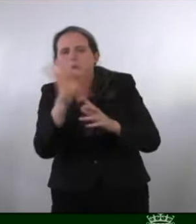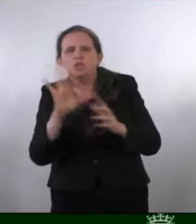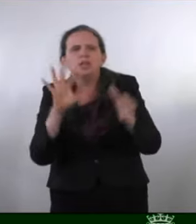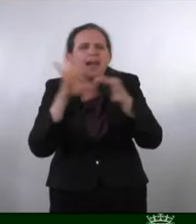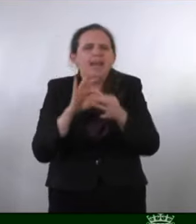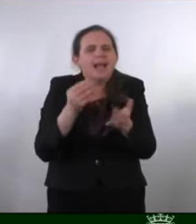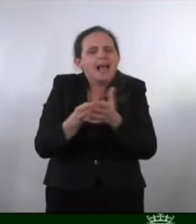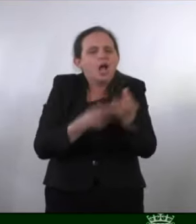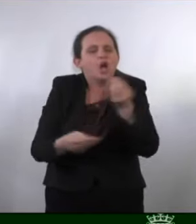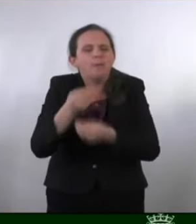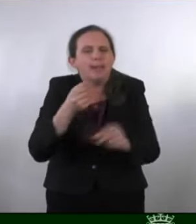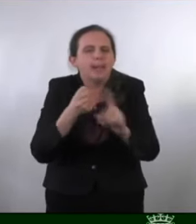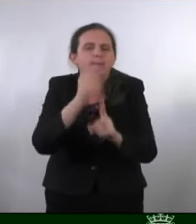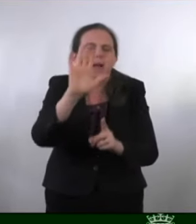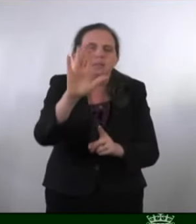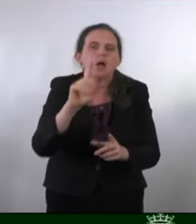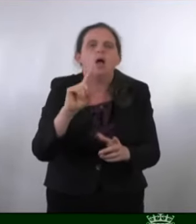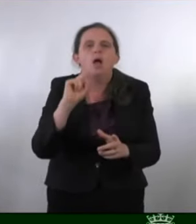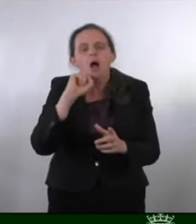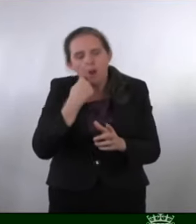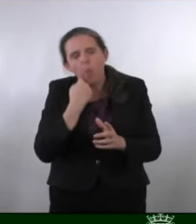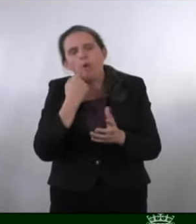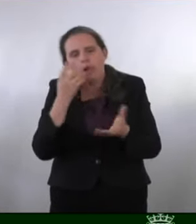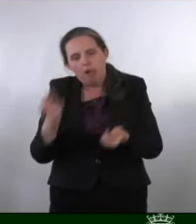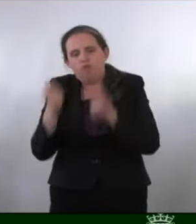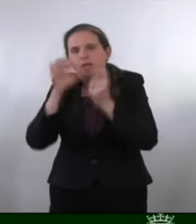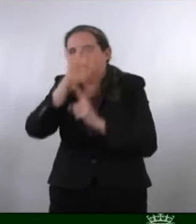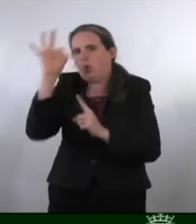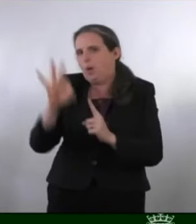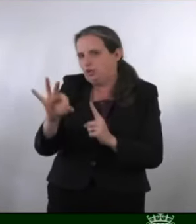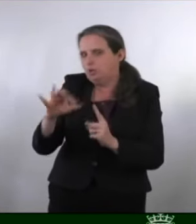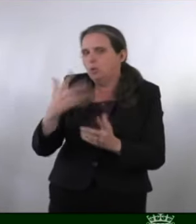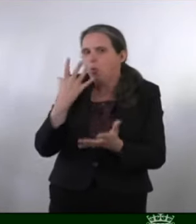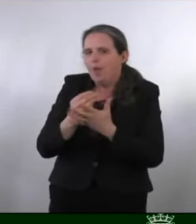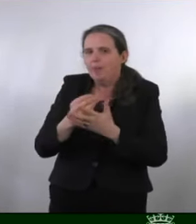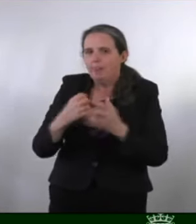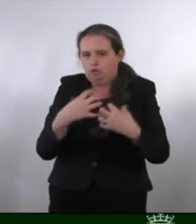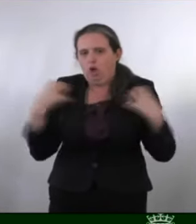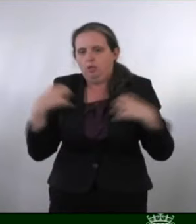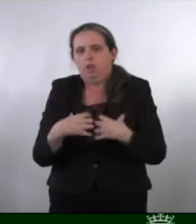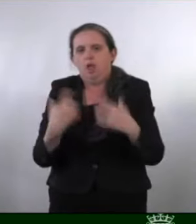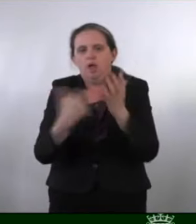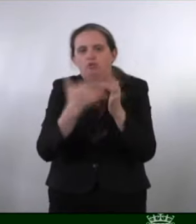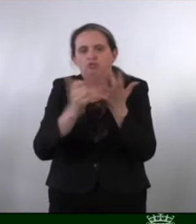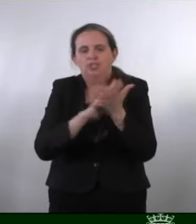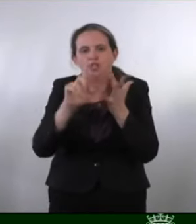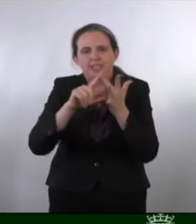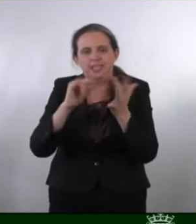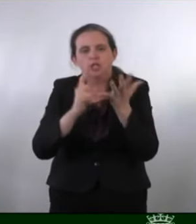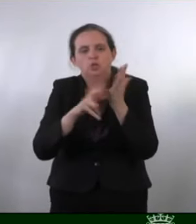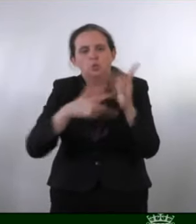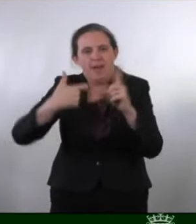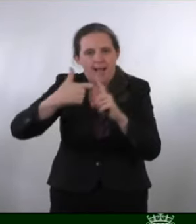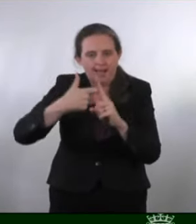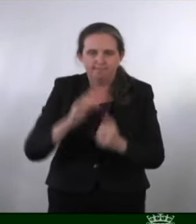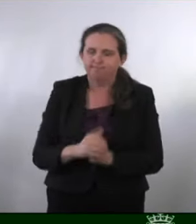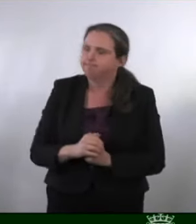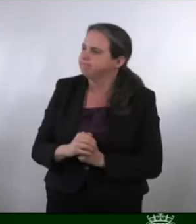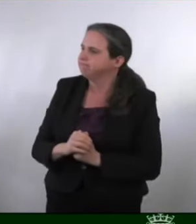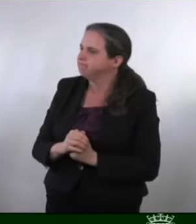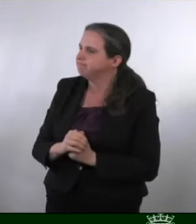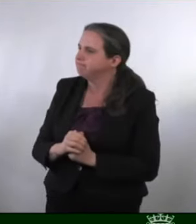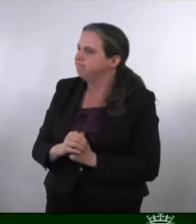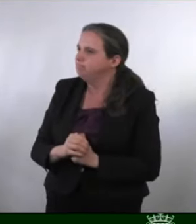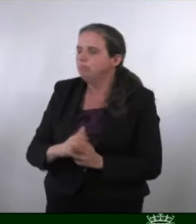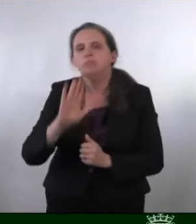I'll raise that point with my right honourable friend, the Chancellor. We're still hoping to reconnect with the Prime Minister at some point, so in the meantime we'll